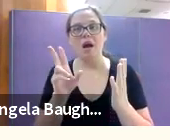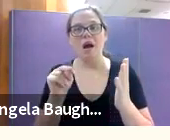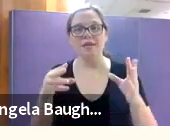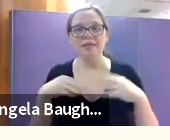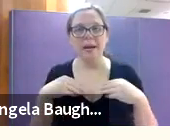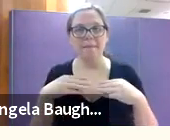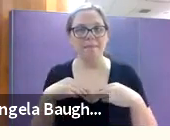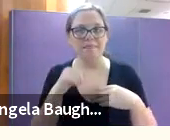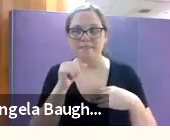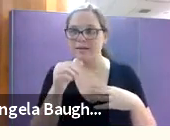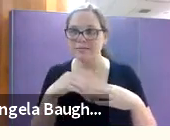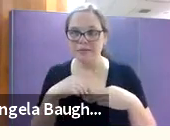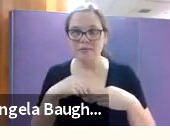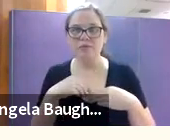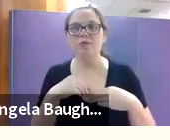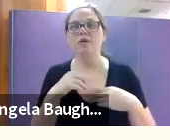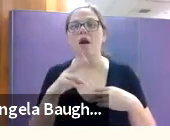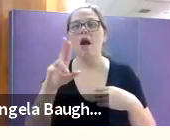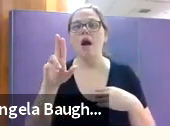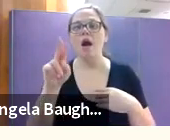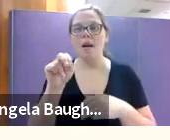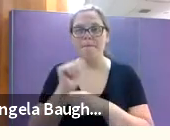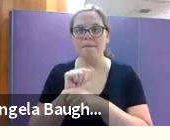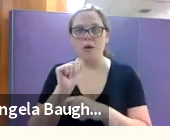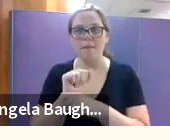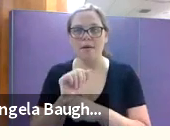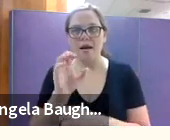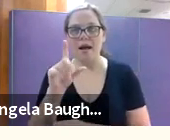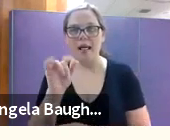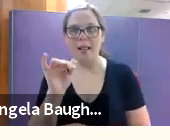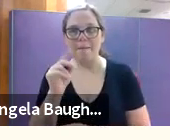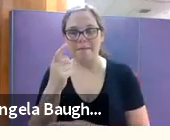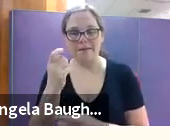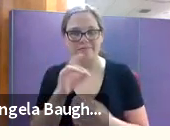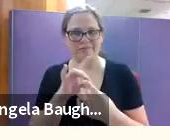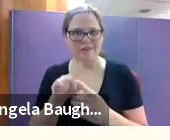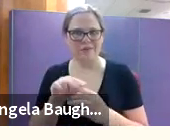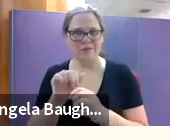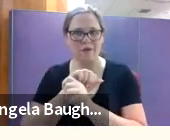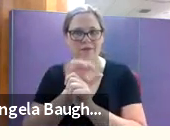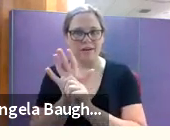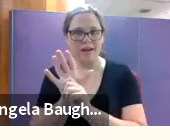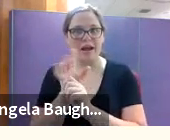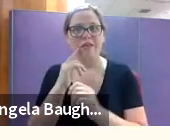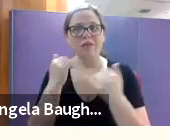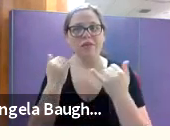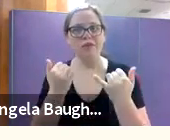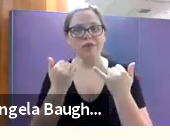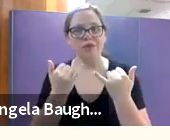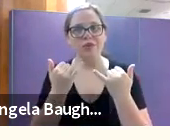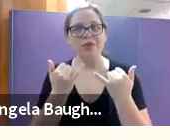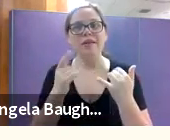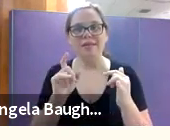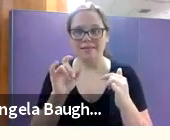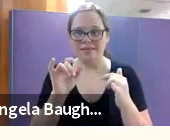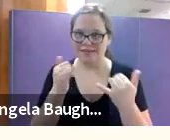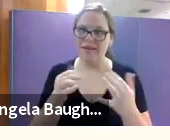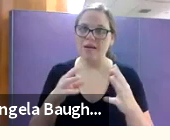unacceptable is unemployment claims. And due to COVID, I believe that currently that is